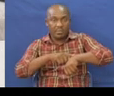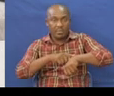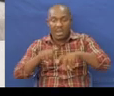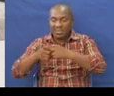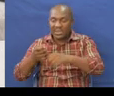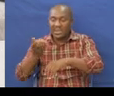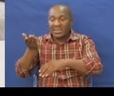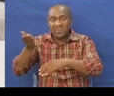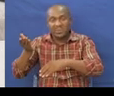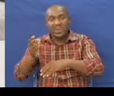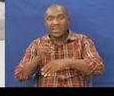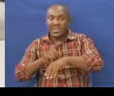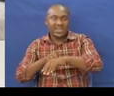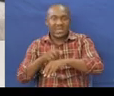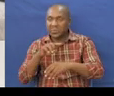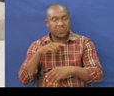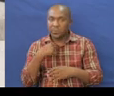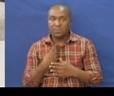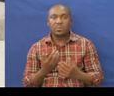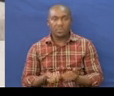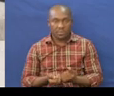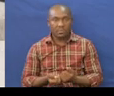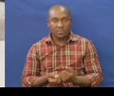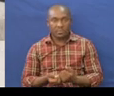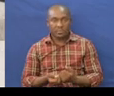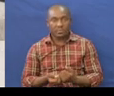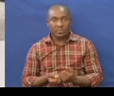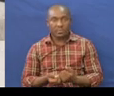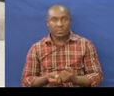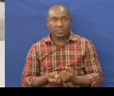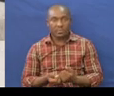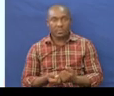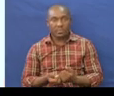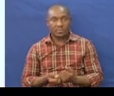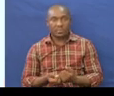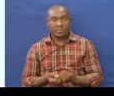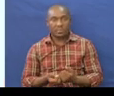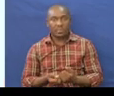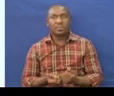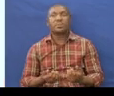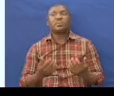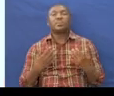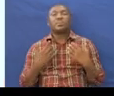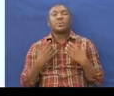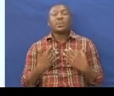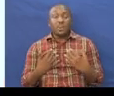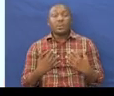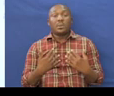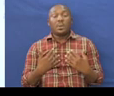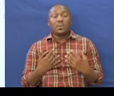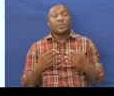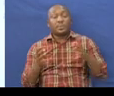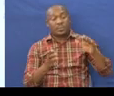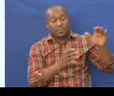time. So in the area of time is sometimes very challenging. Now, let us